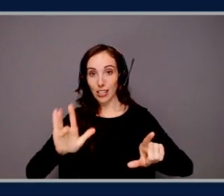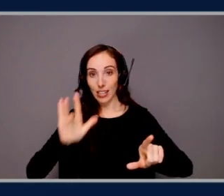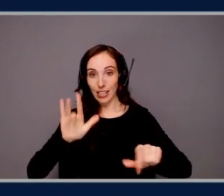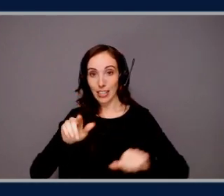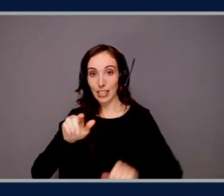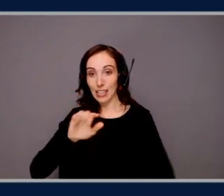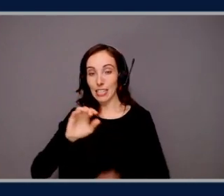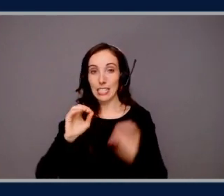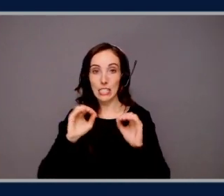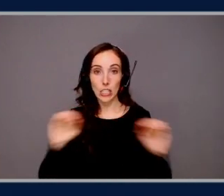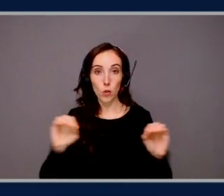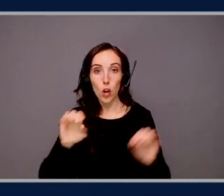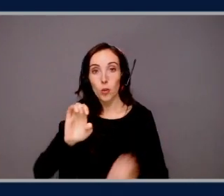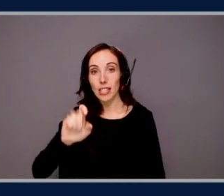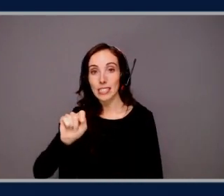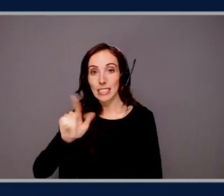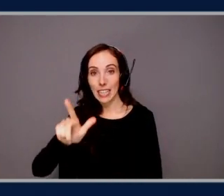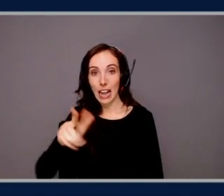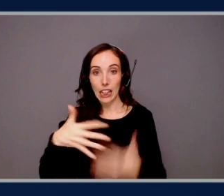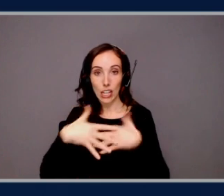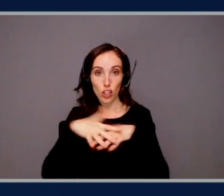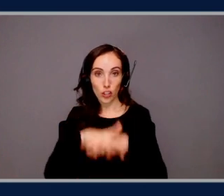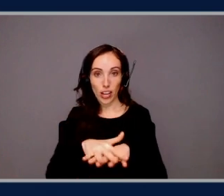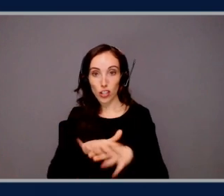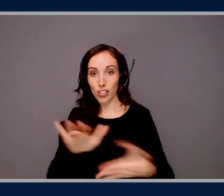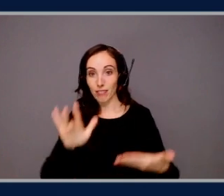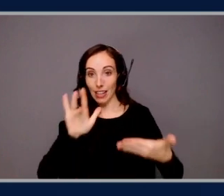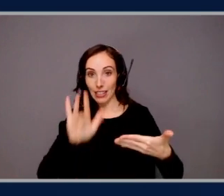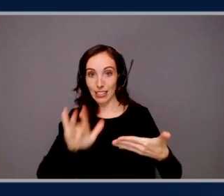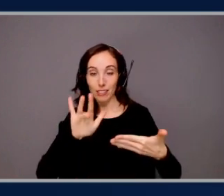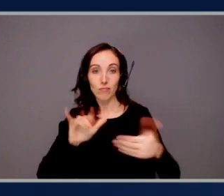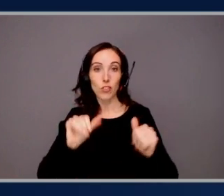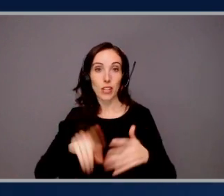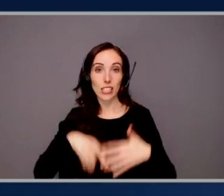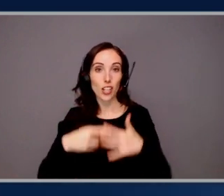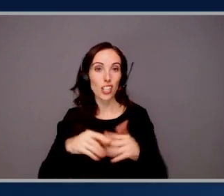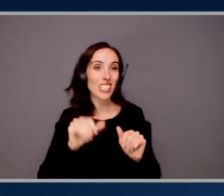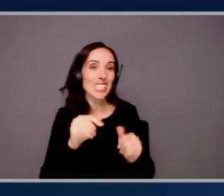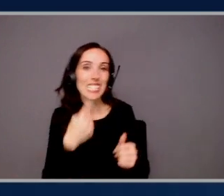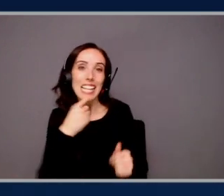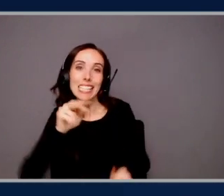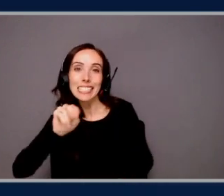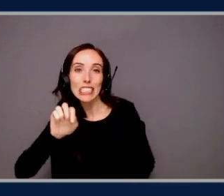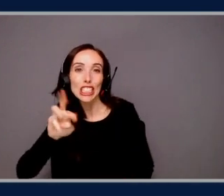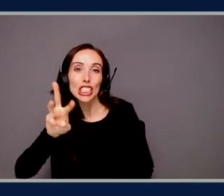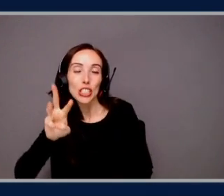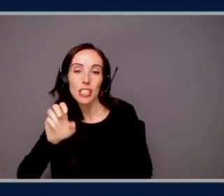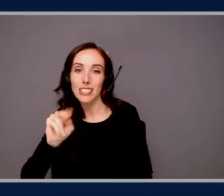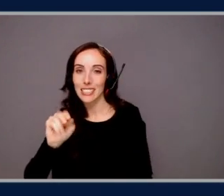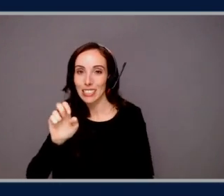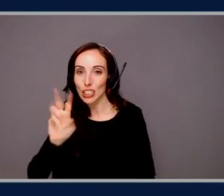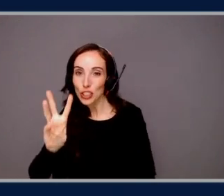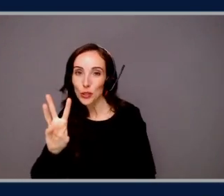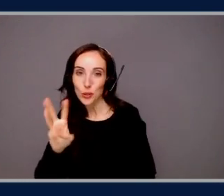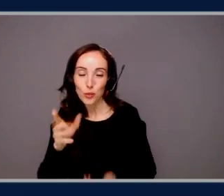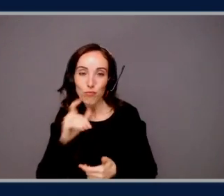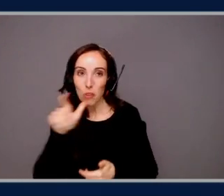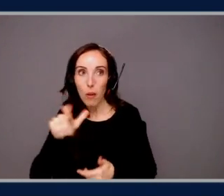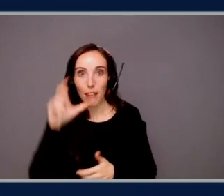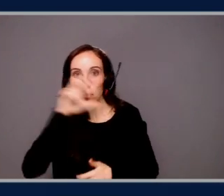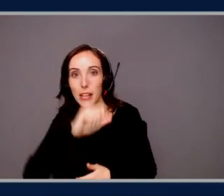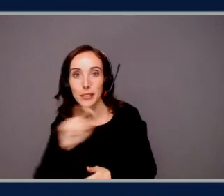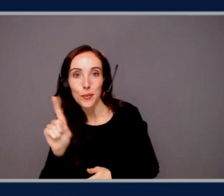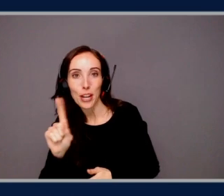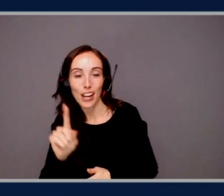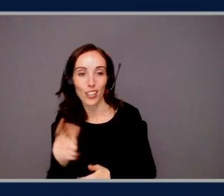you're introduced with this, so you can get started with your creation of zero-ETL. It even says new right next to it, just so you don't have to guess.